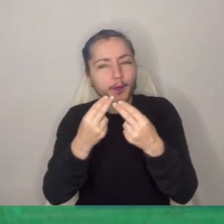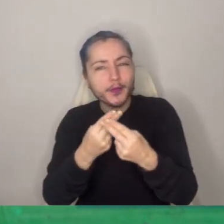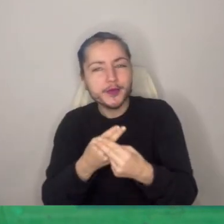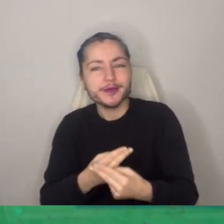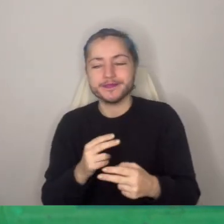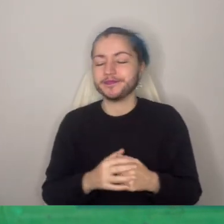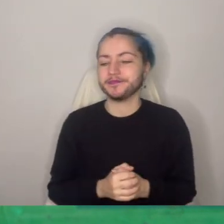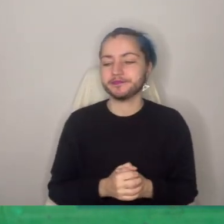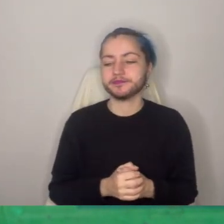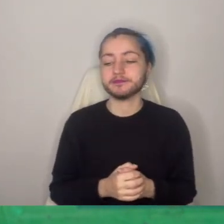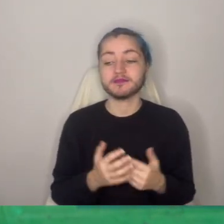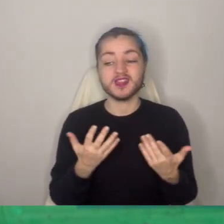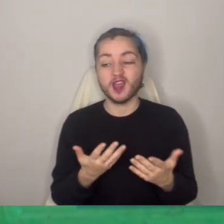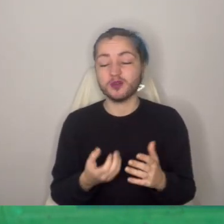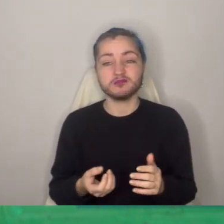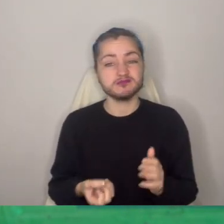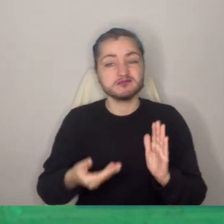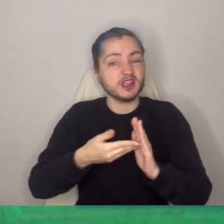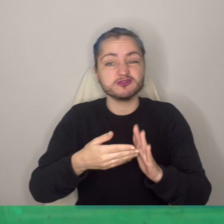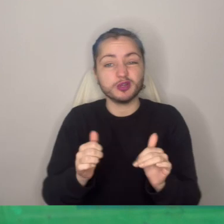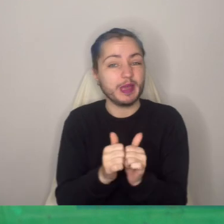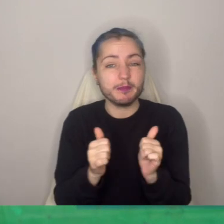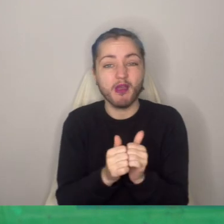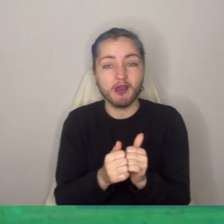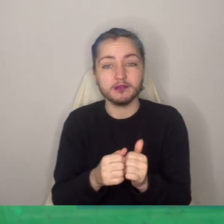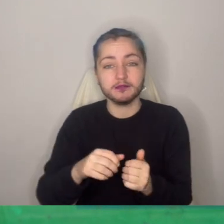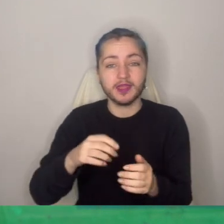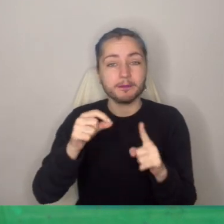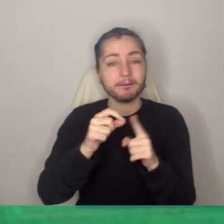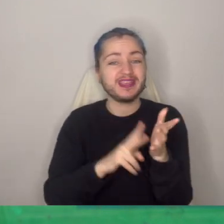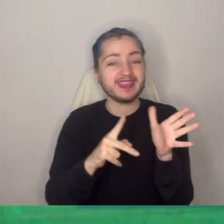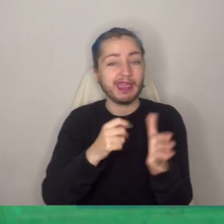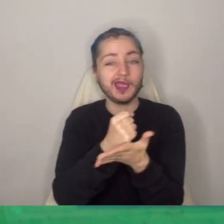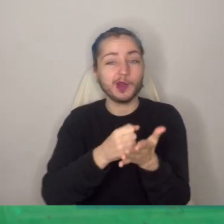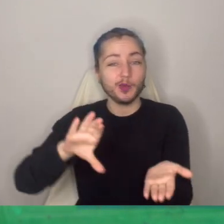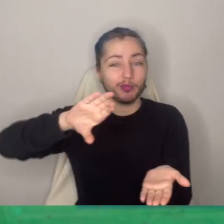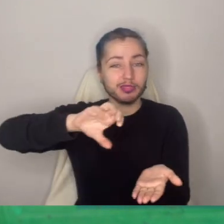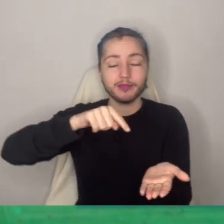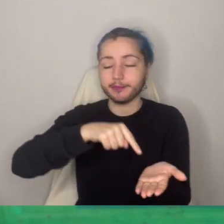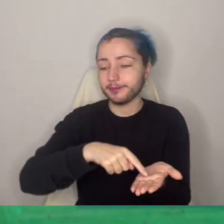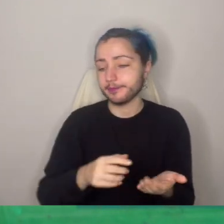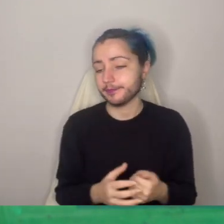I'm going to just take a scrap of paper and put some PVA glue on there.